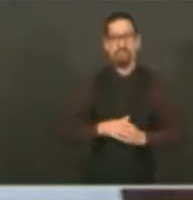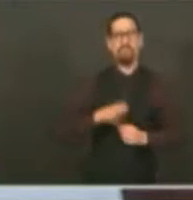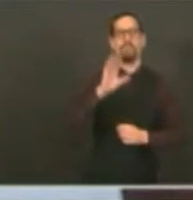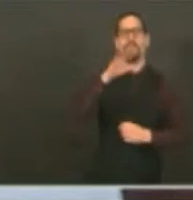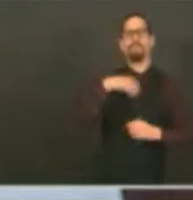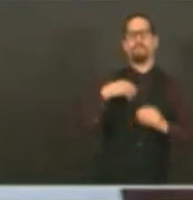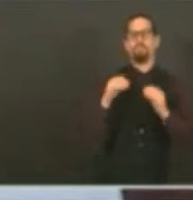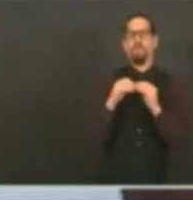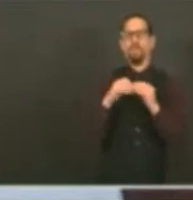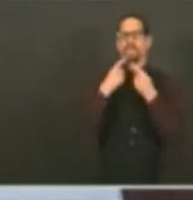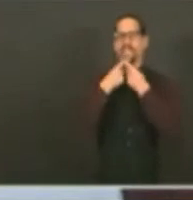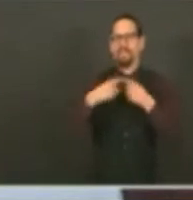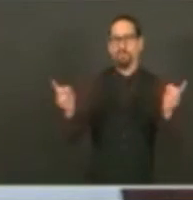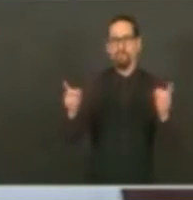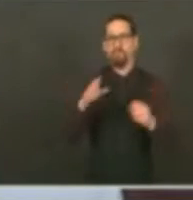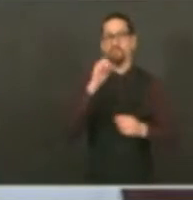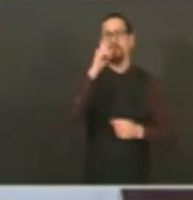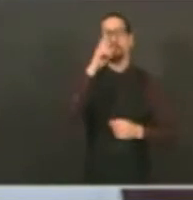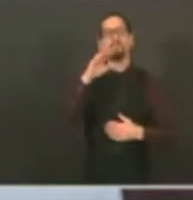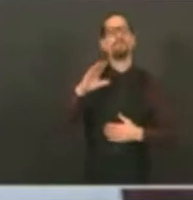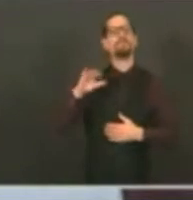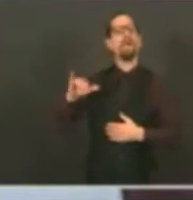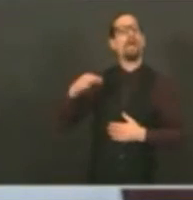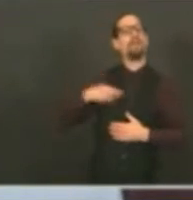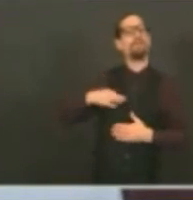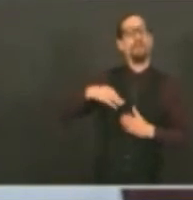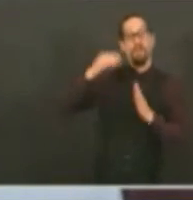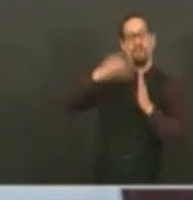apply until midnight on Monday.